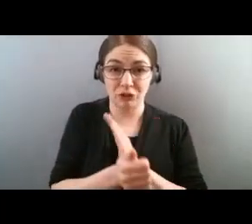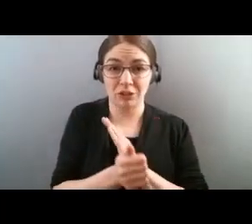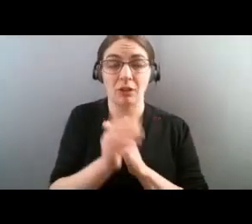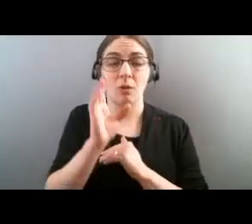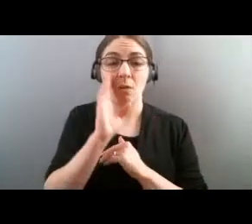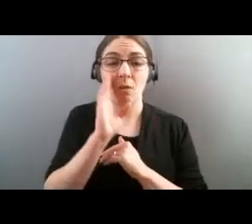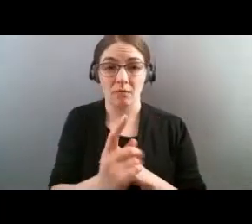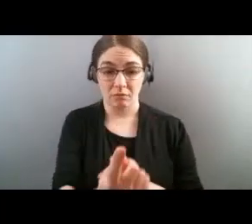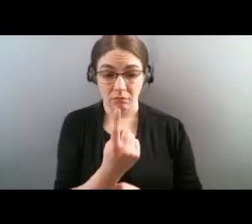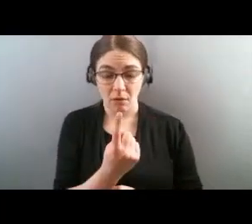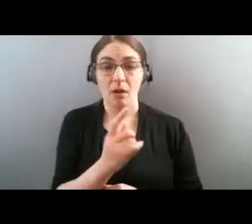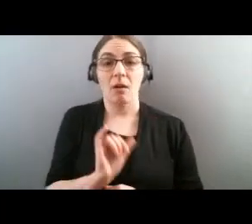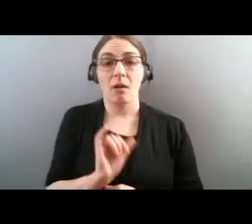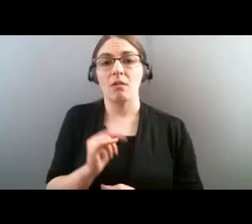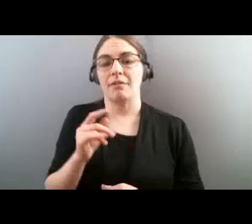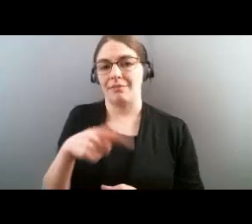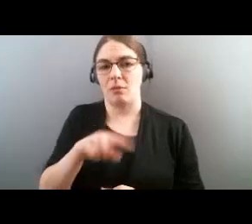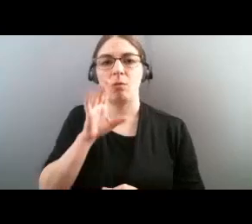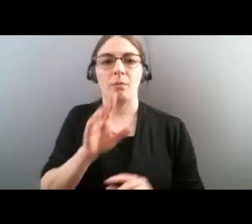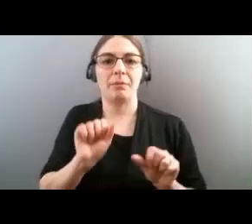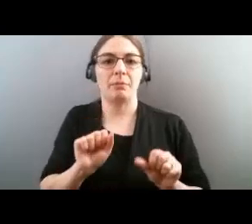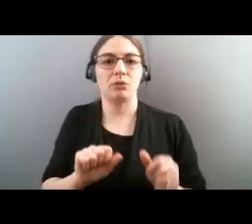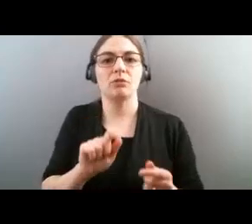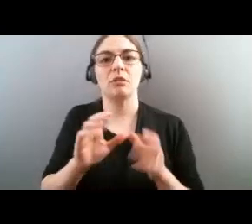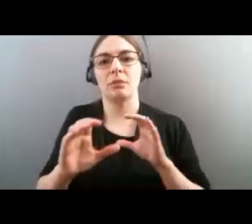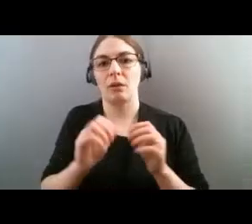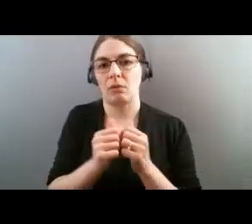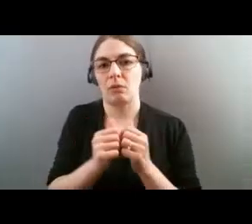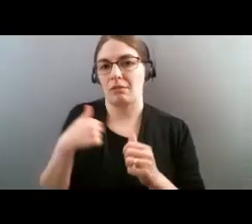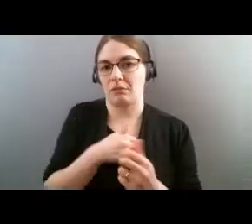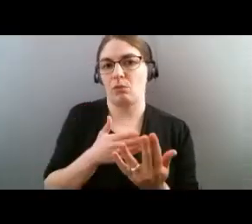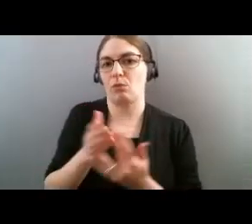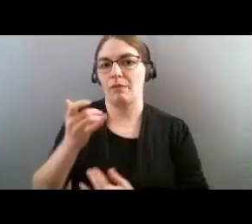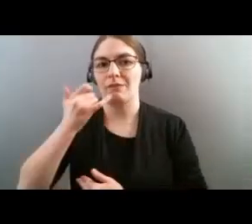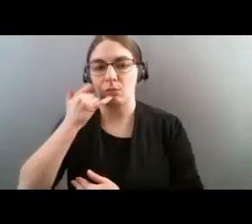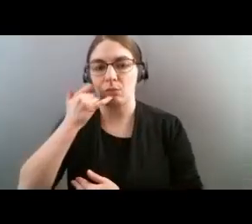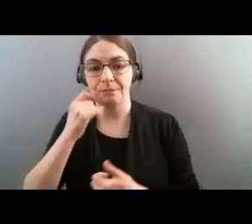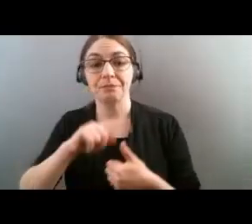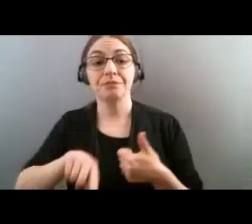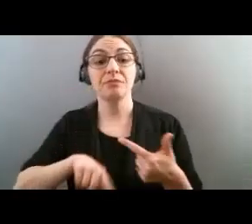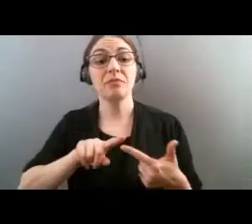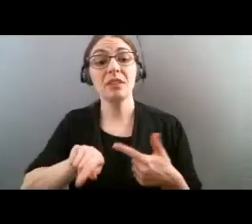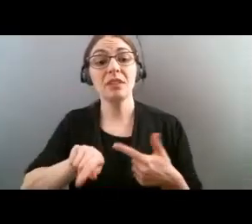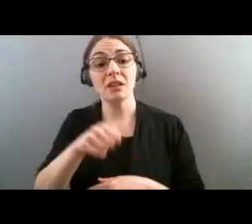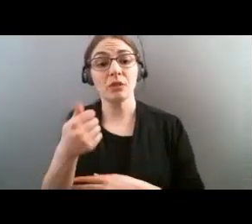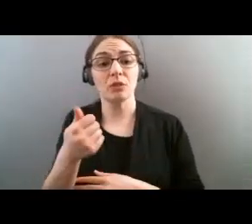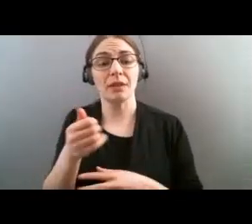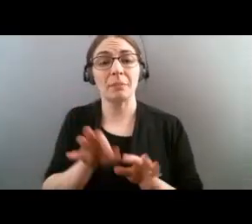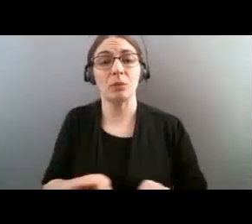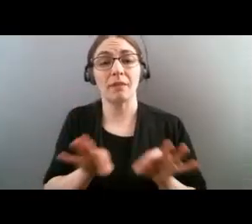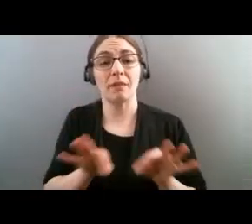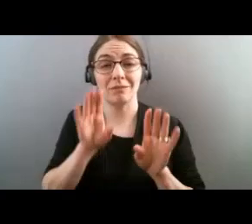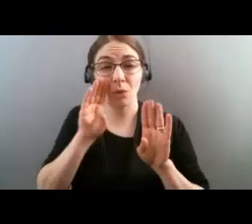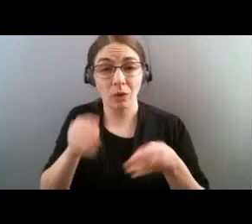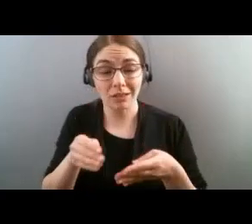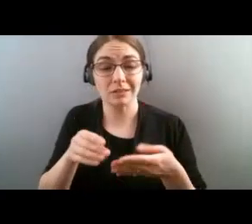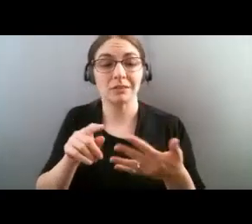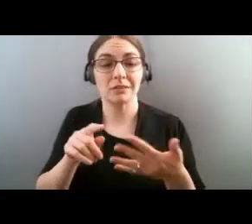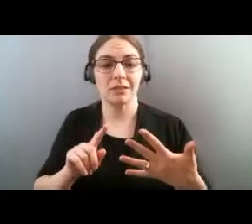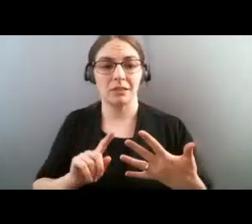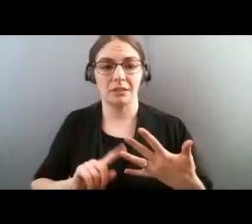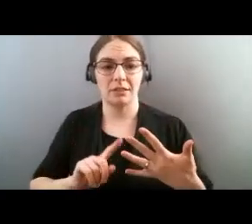to communicate with us. And another important focus area for a needs assessment is evaluating the